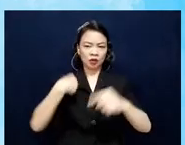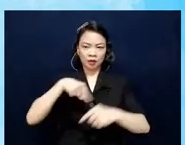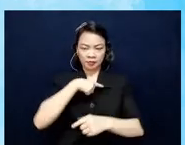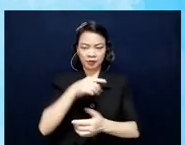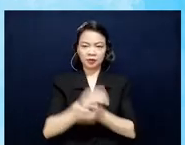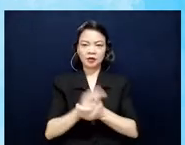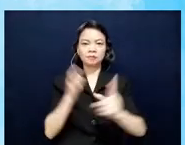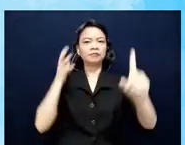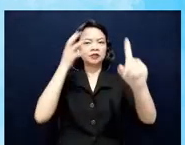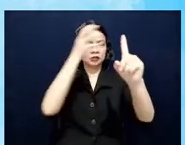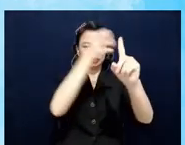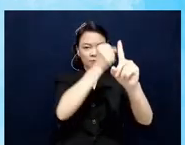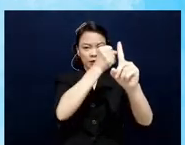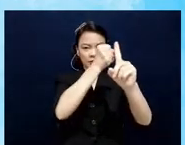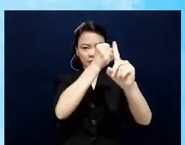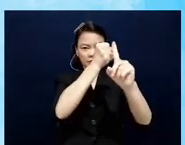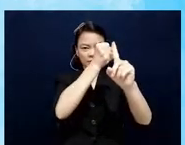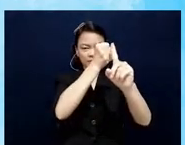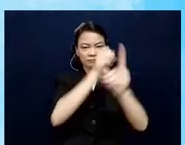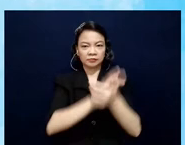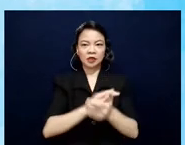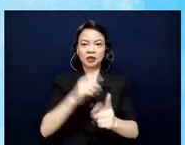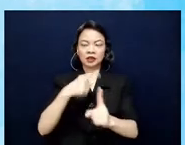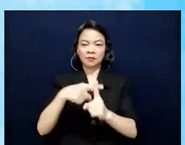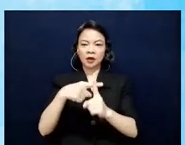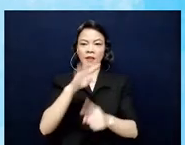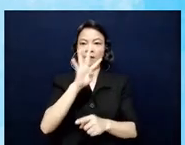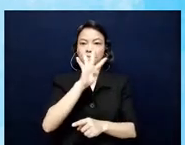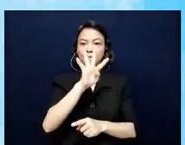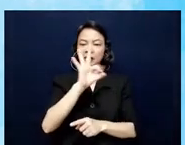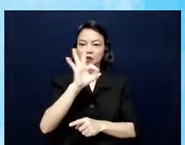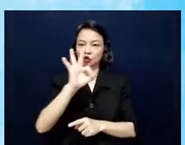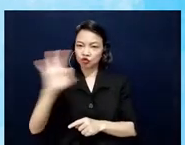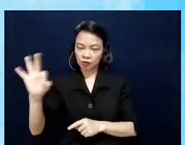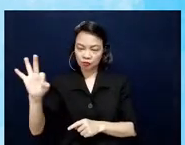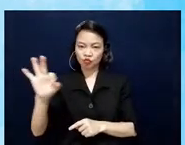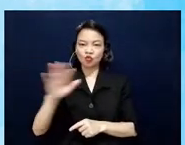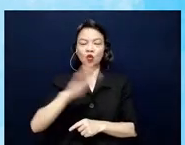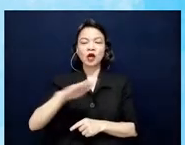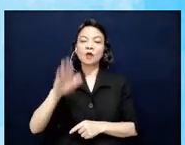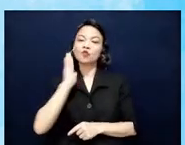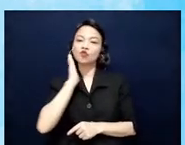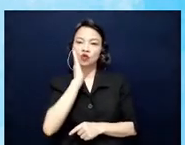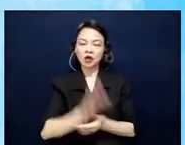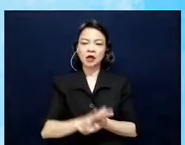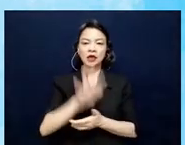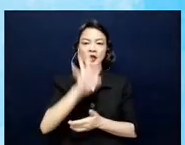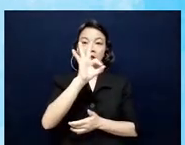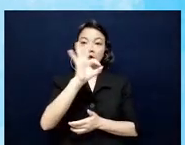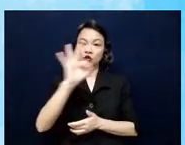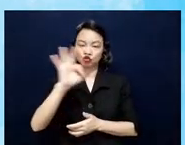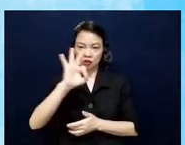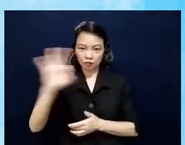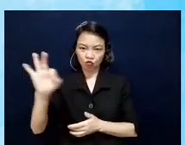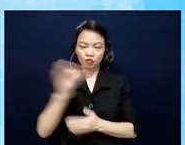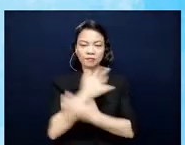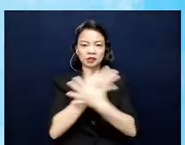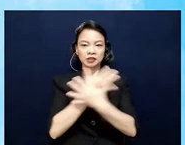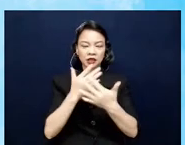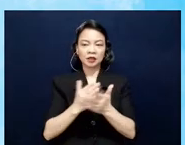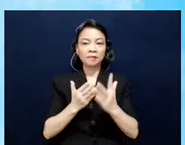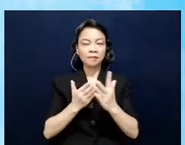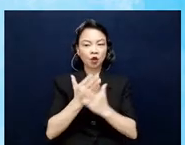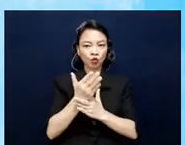people and 500,000 members of the wider community through campaign, events, and awareness raising